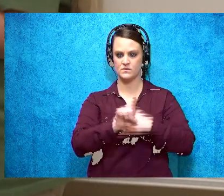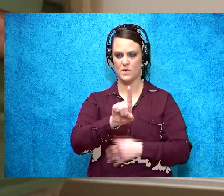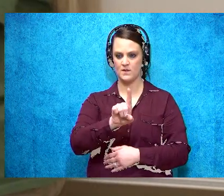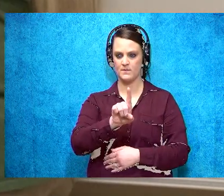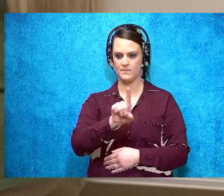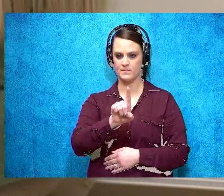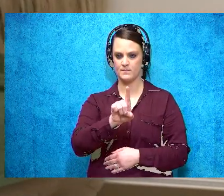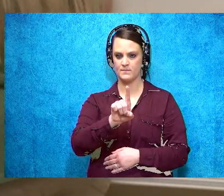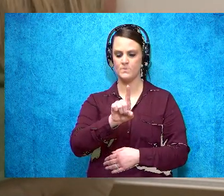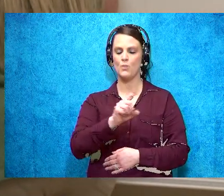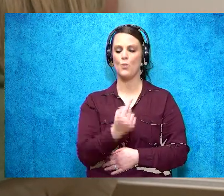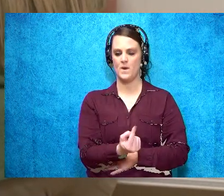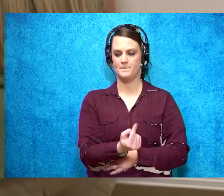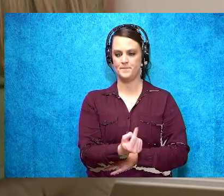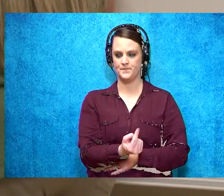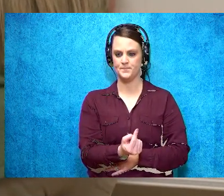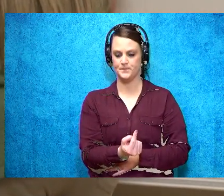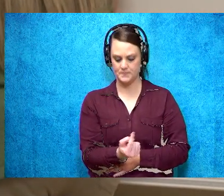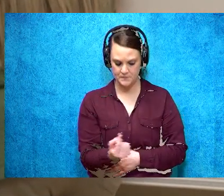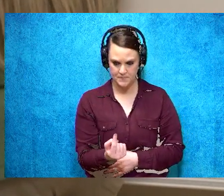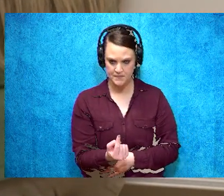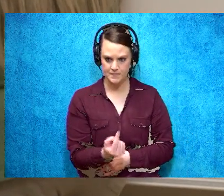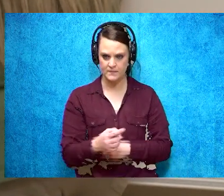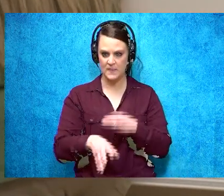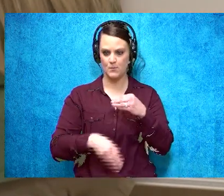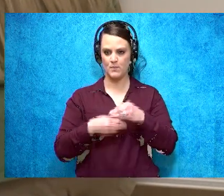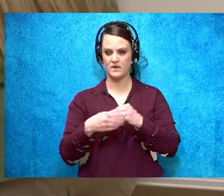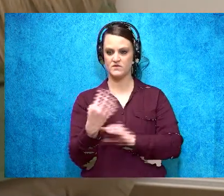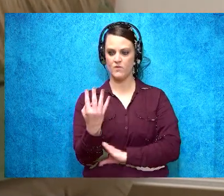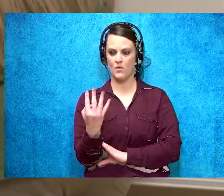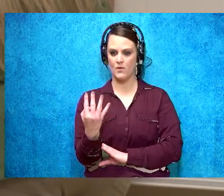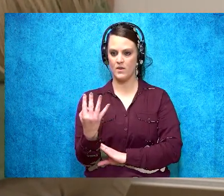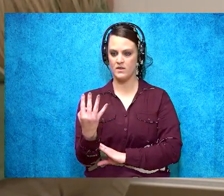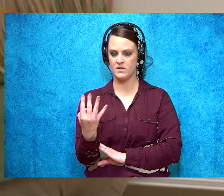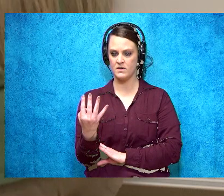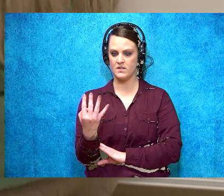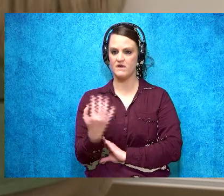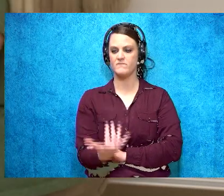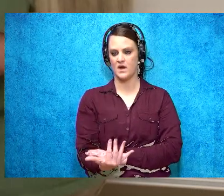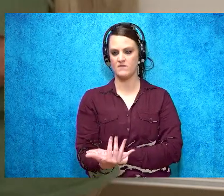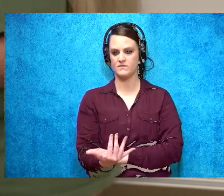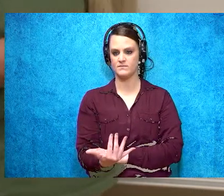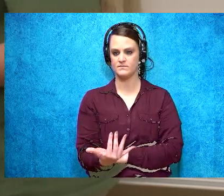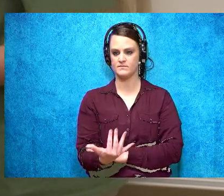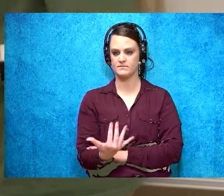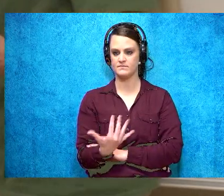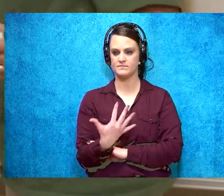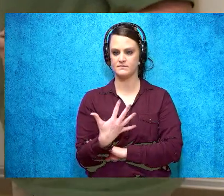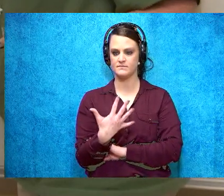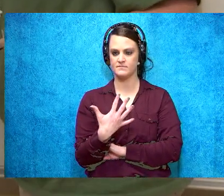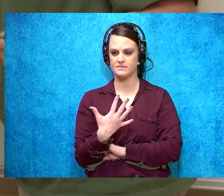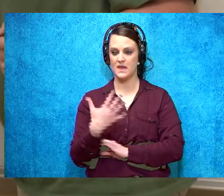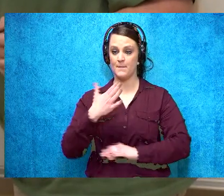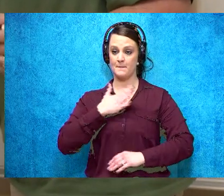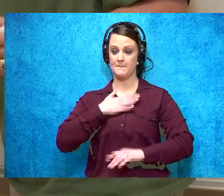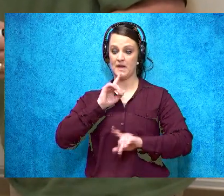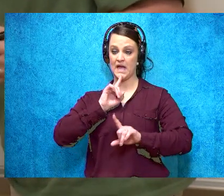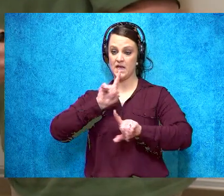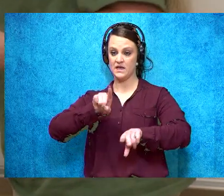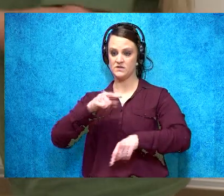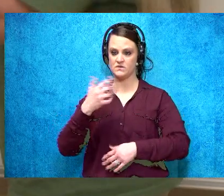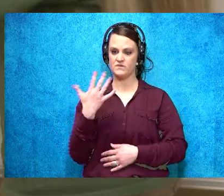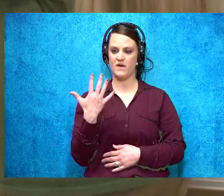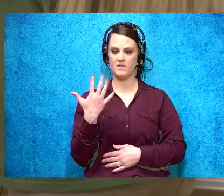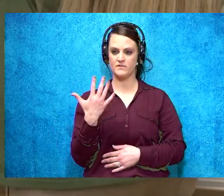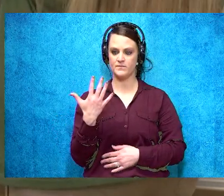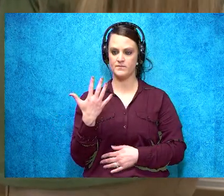minus 1 is 1 plus 4 equals 5. So my answer to this